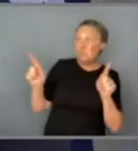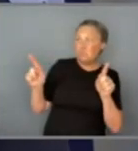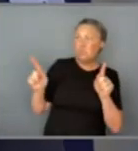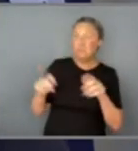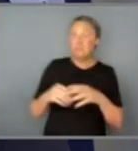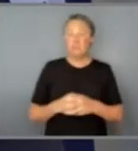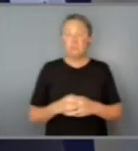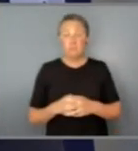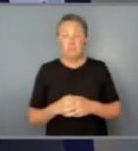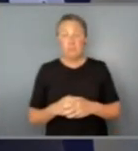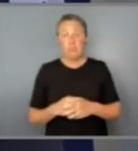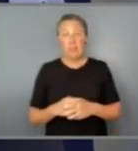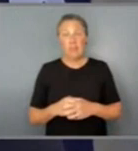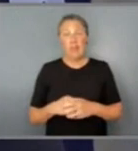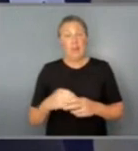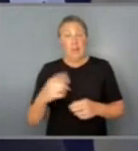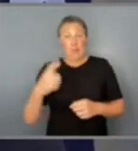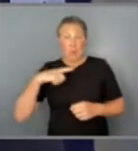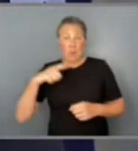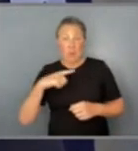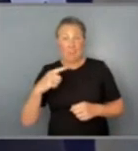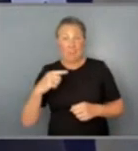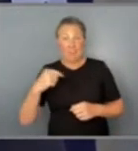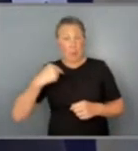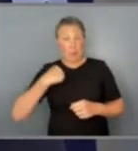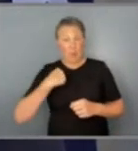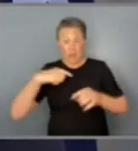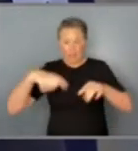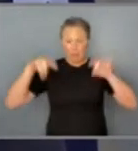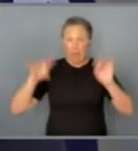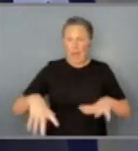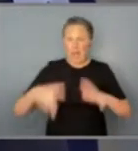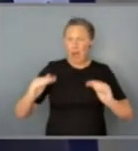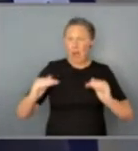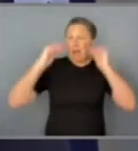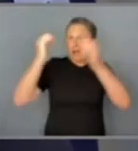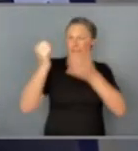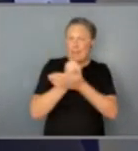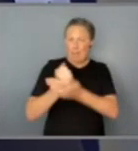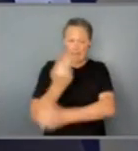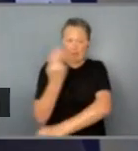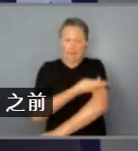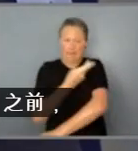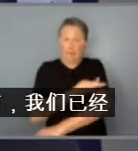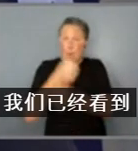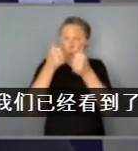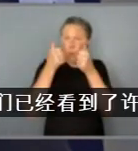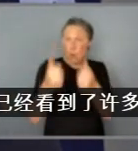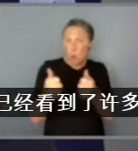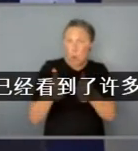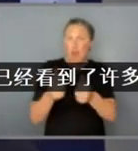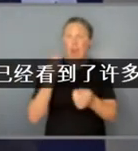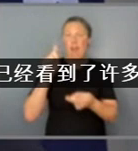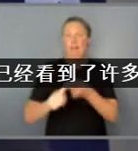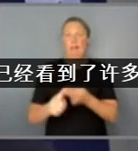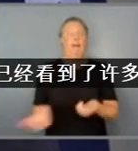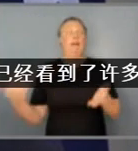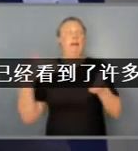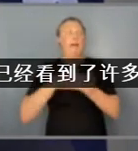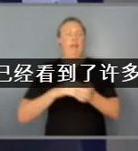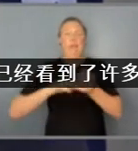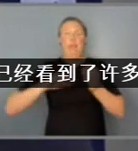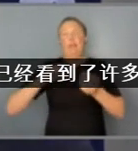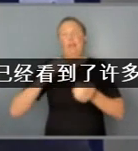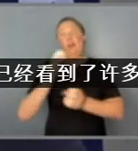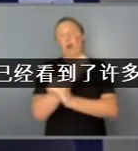COVID, and thirdly, one of the highest vaccination rates in the world. So we've seen many challenges before. We are taking